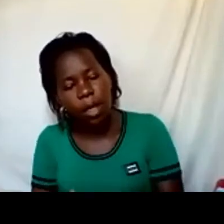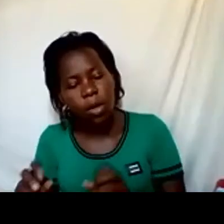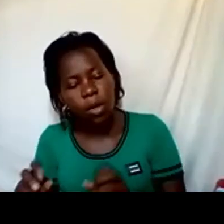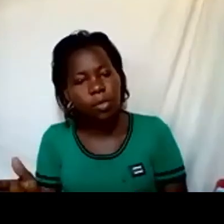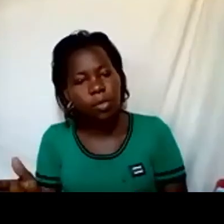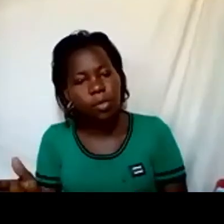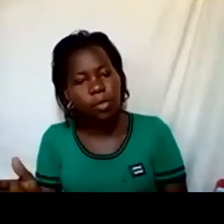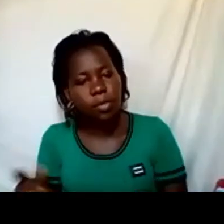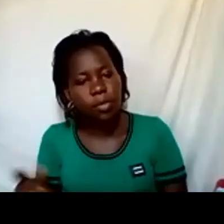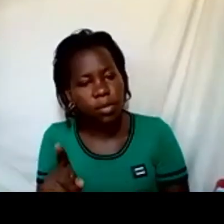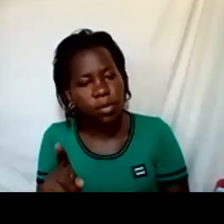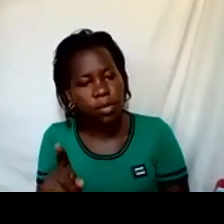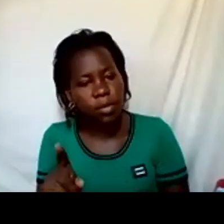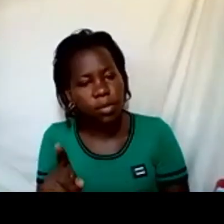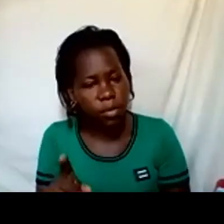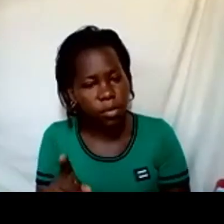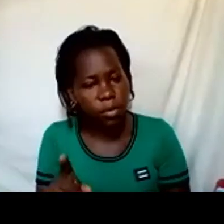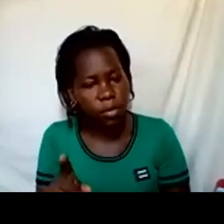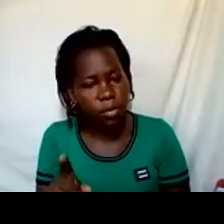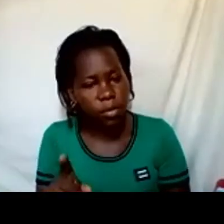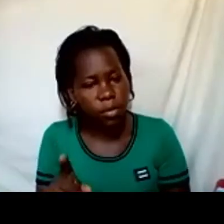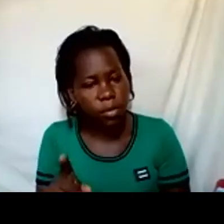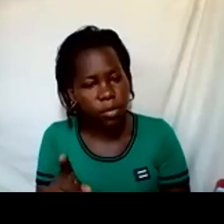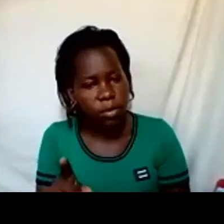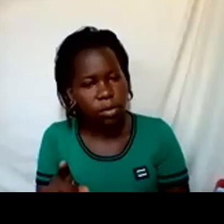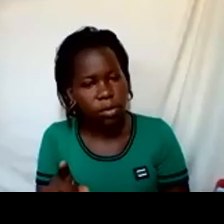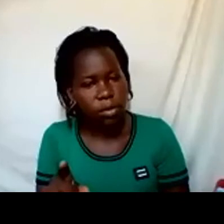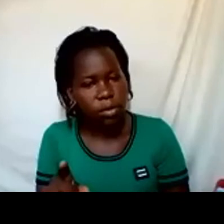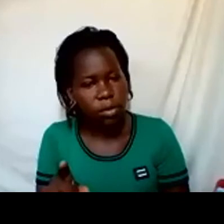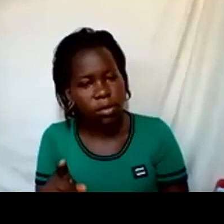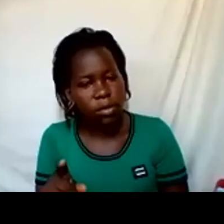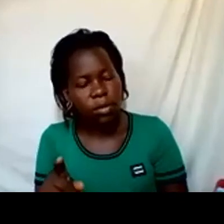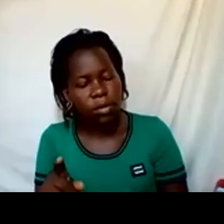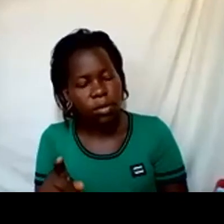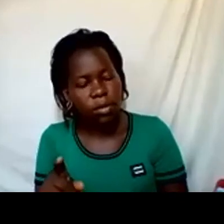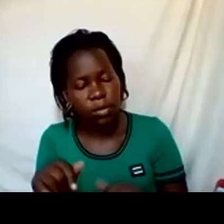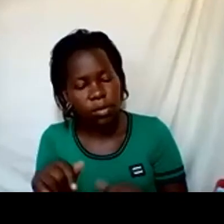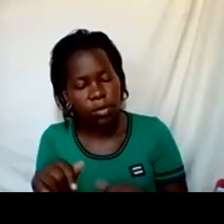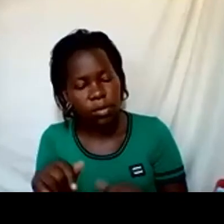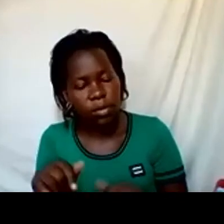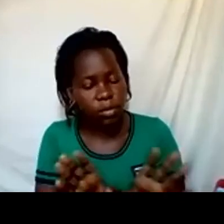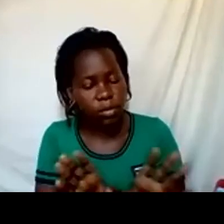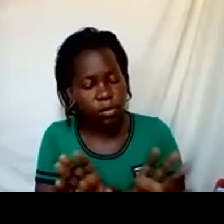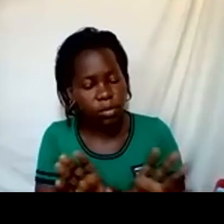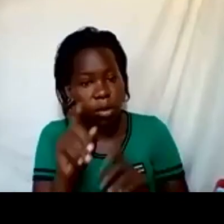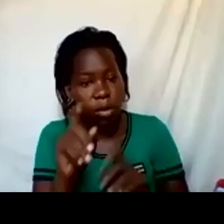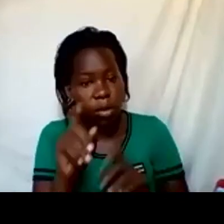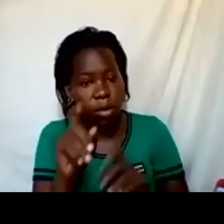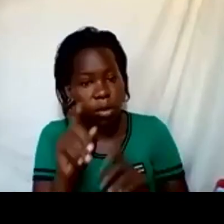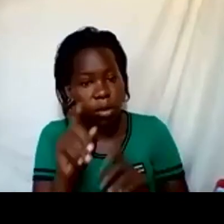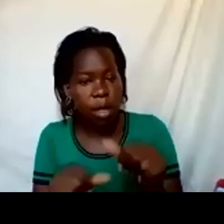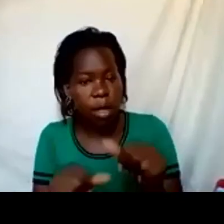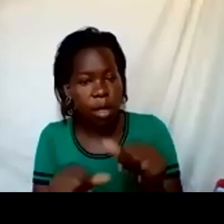an academic one, trying to differentiate these two. This being a manufacturing session, the focus really